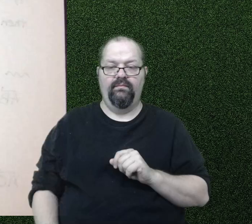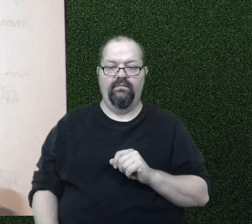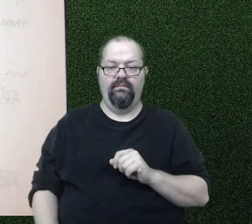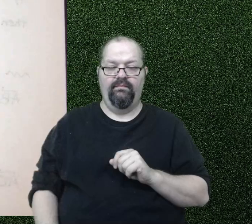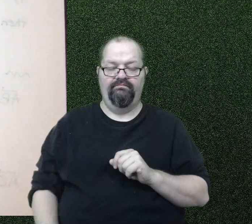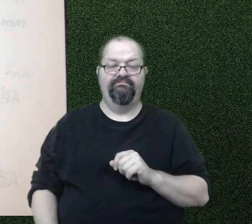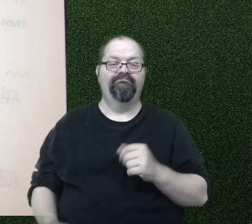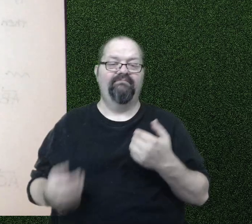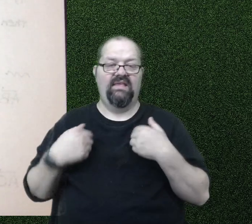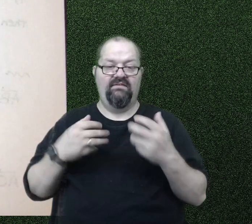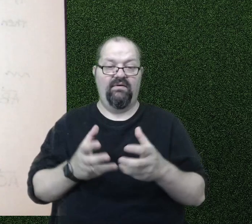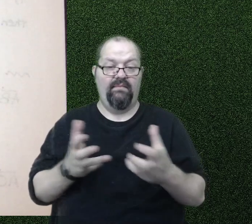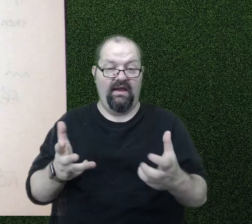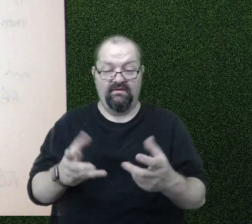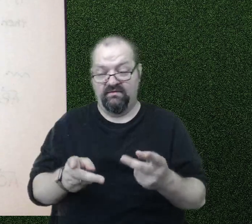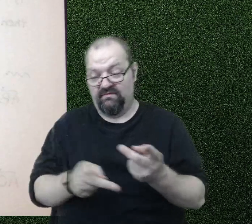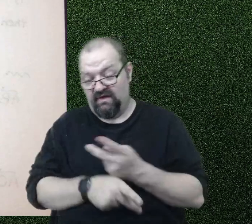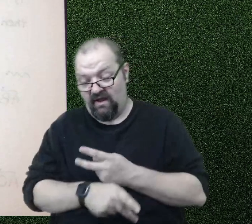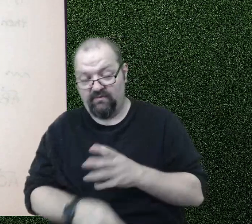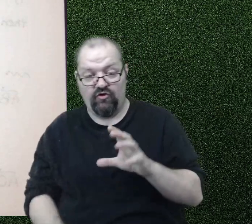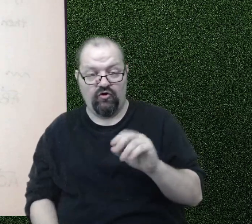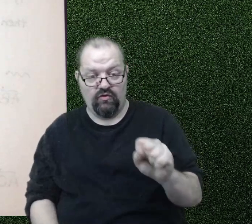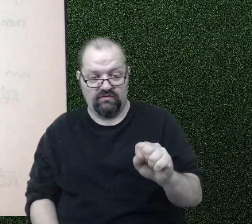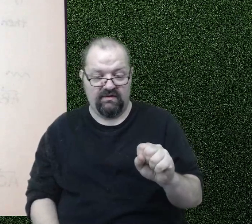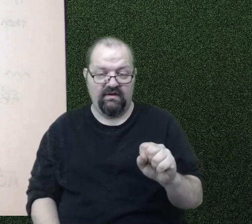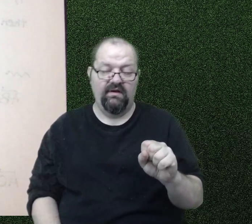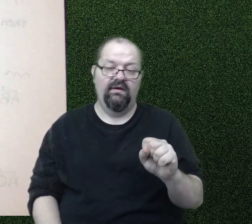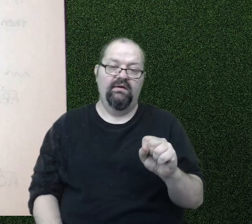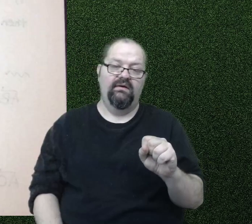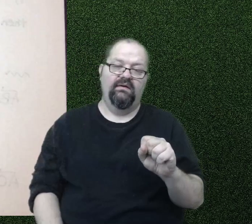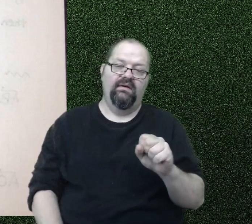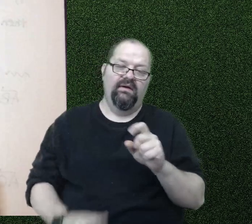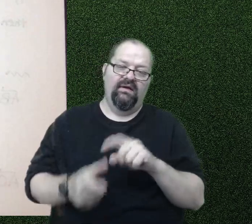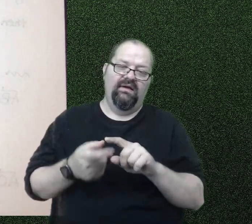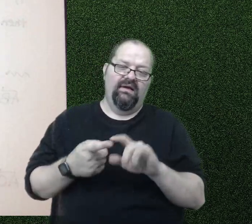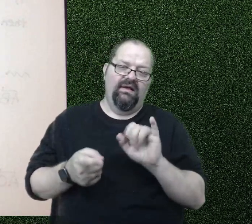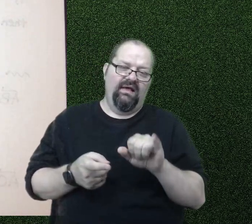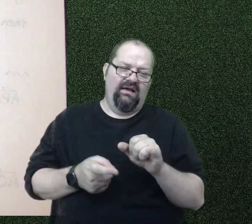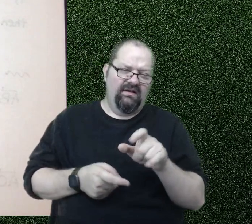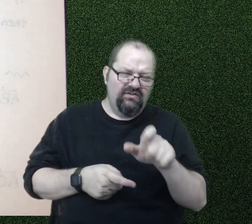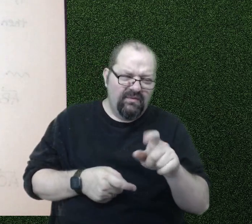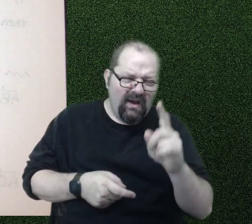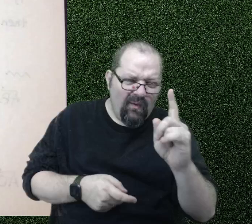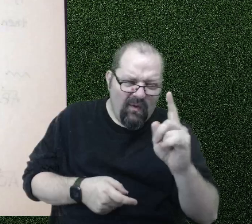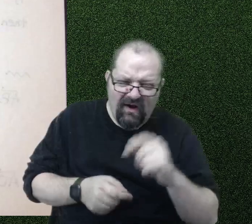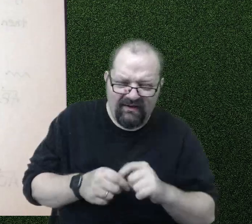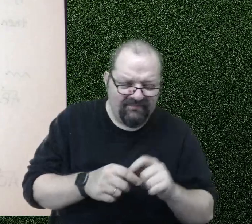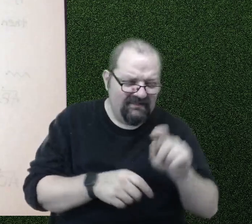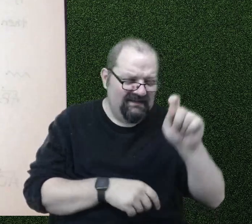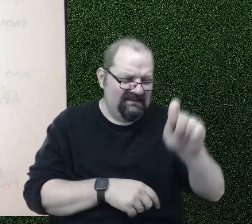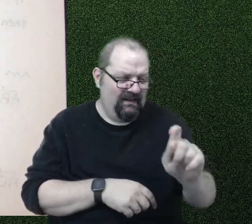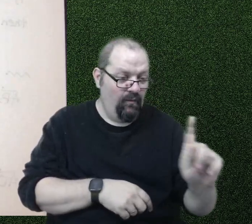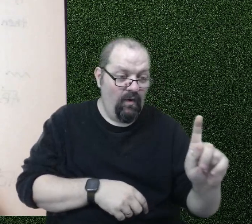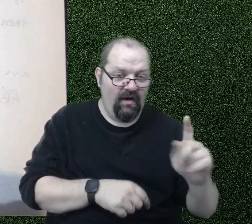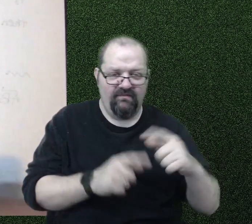And I have a magnitude times a cosine and that should be a 1. That's going to be a big old mistake if I had that wrong.